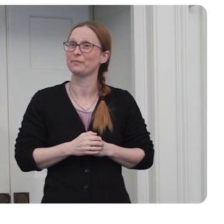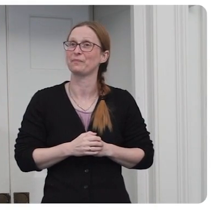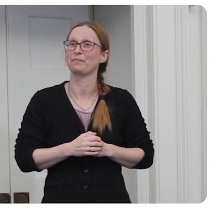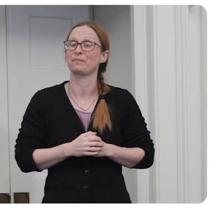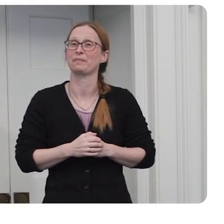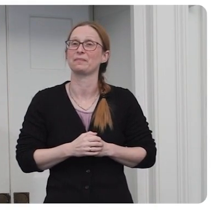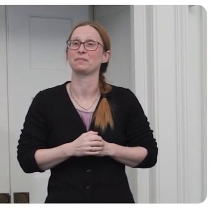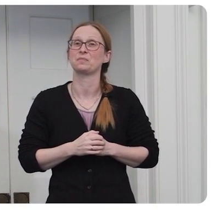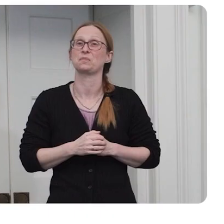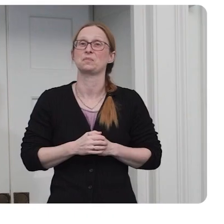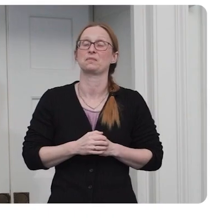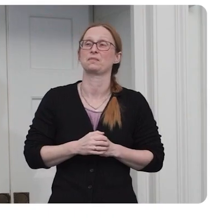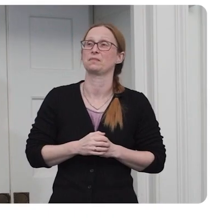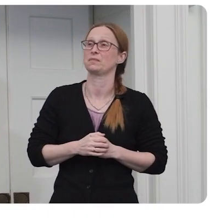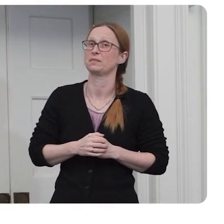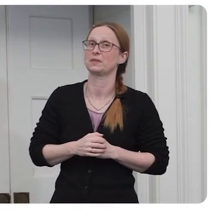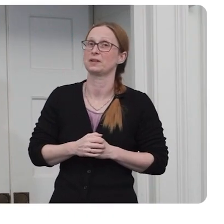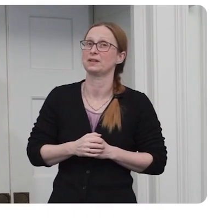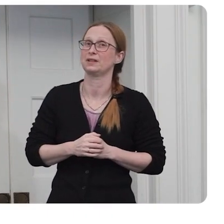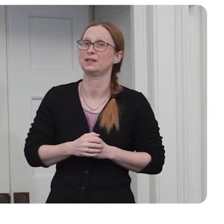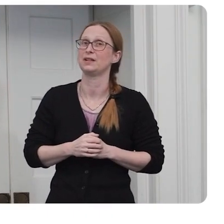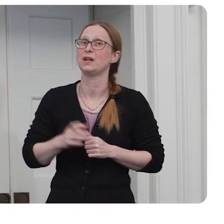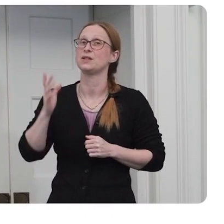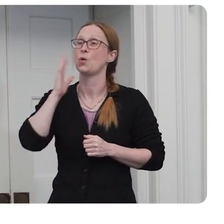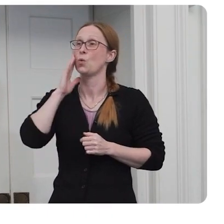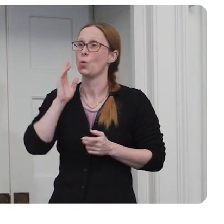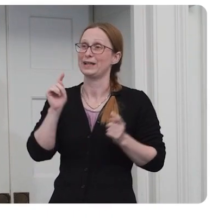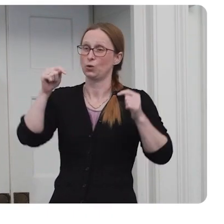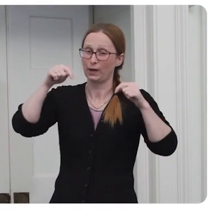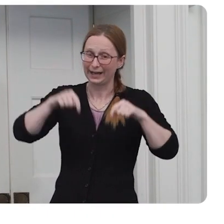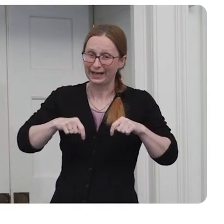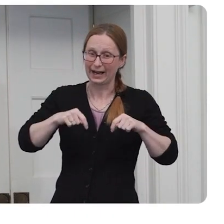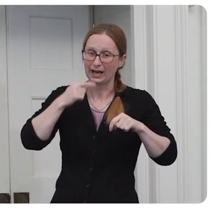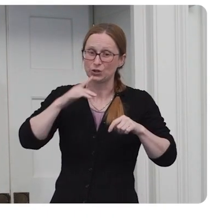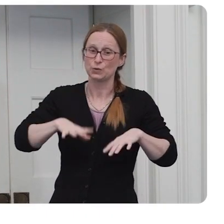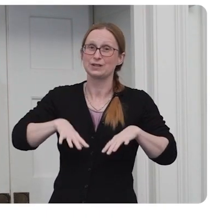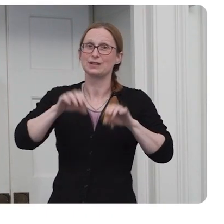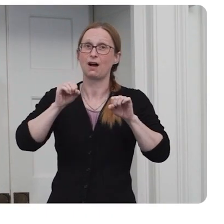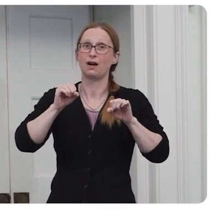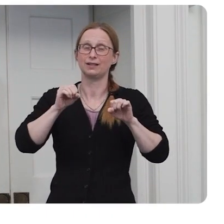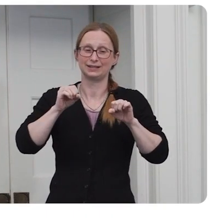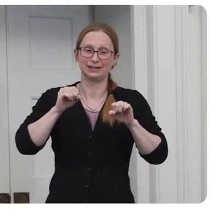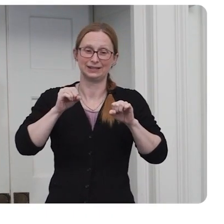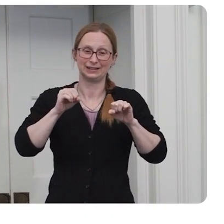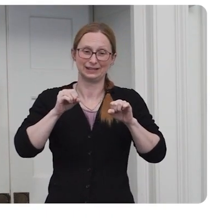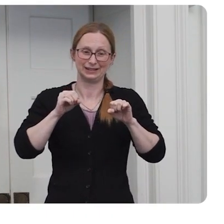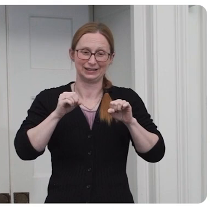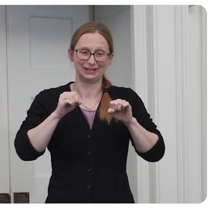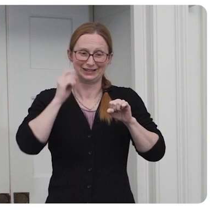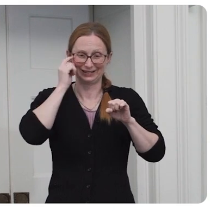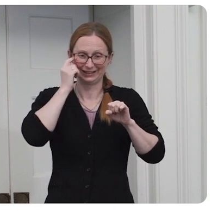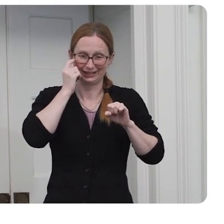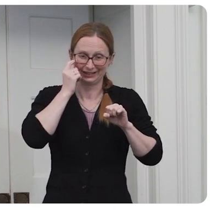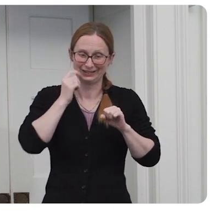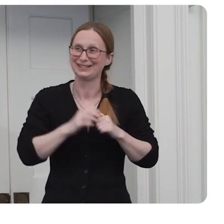And then I don't know. Once you've come in and you've done started, does it feel better?